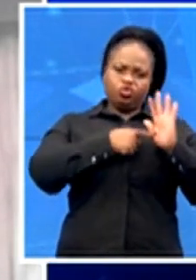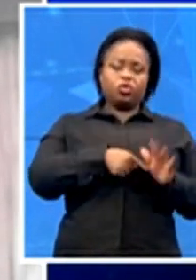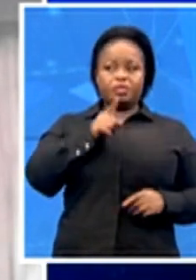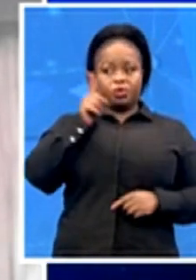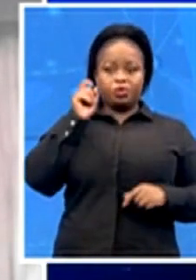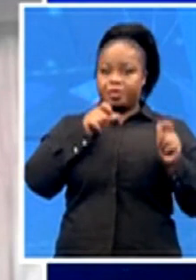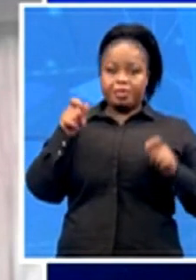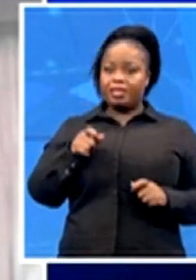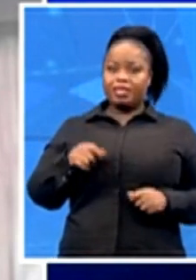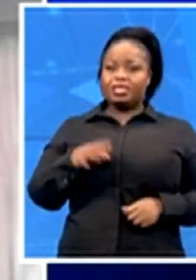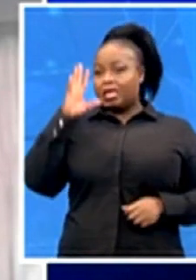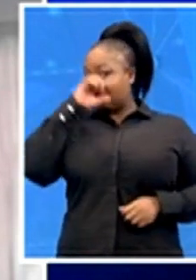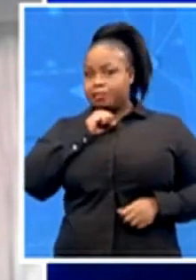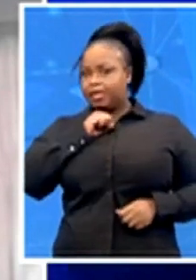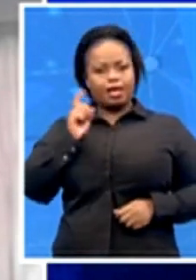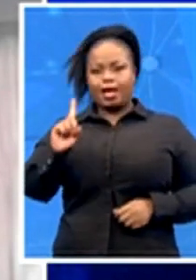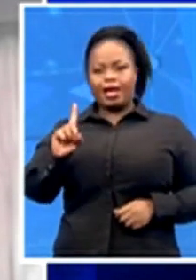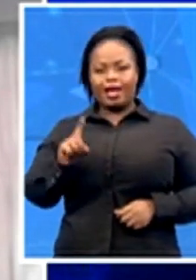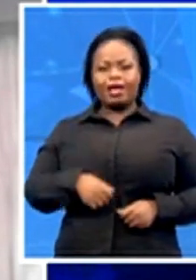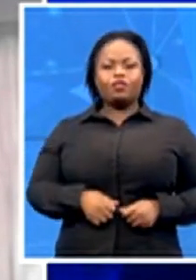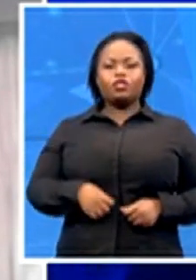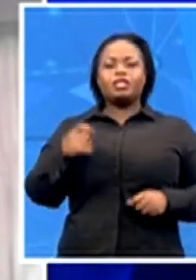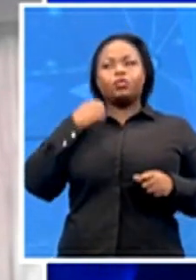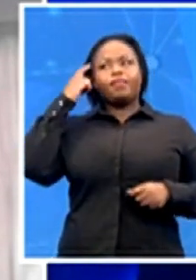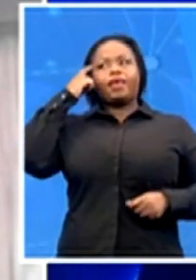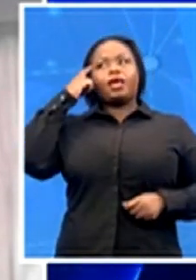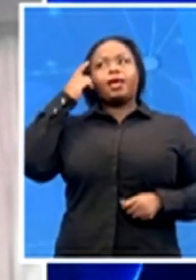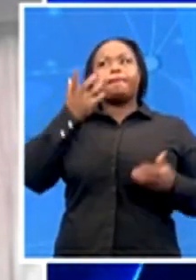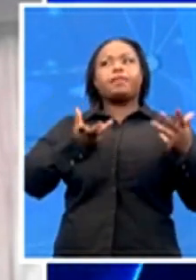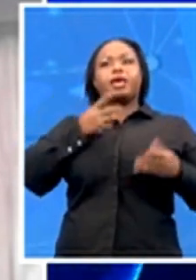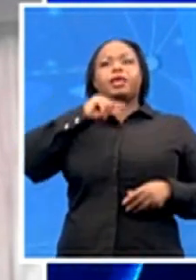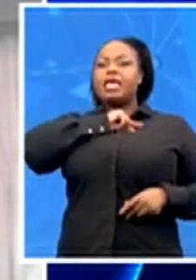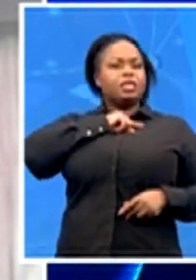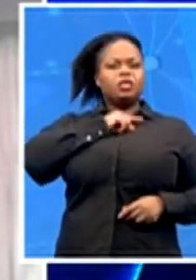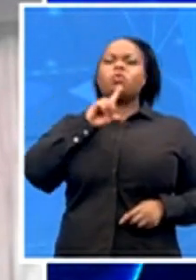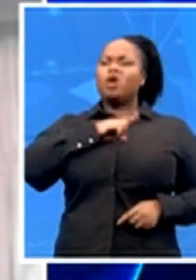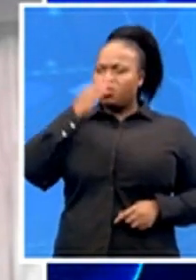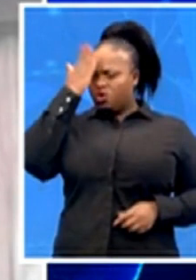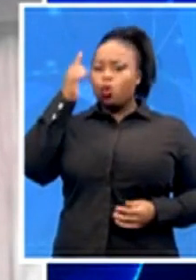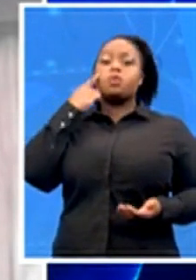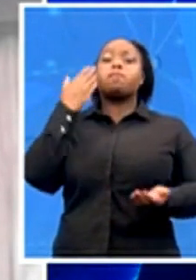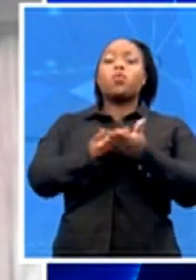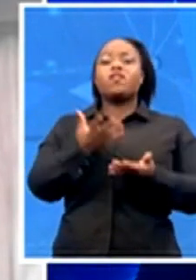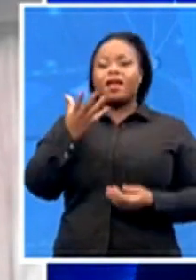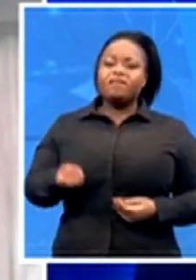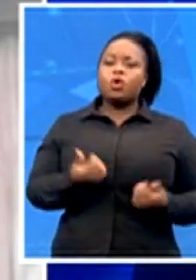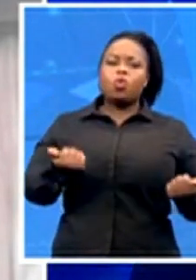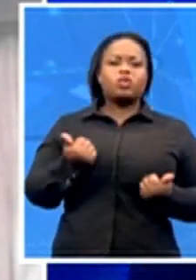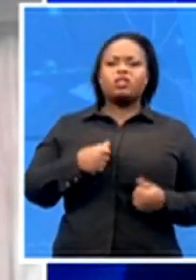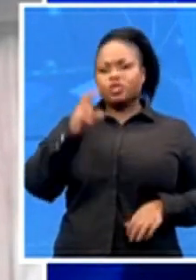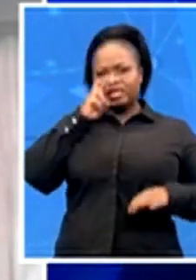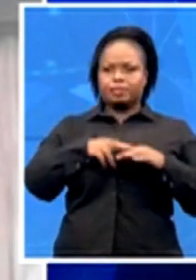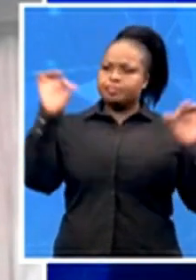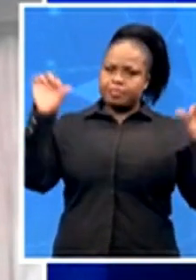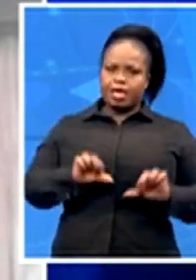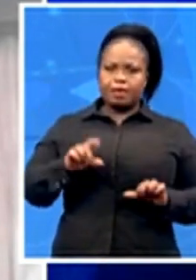not people we are still thinking about charging. It's people that we've actually essentially charged. We just need them to come and stand with the other accused and